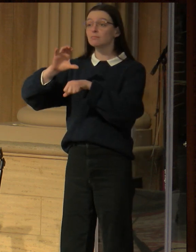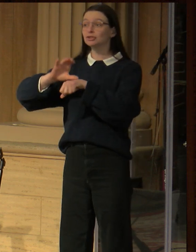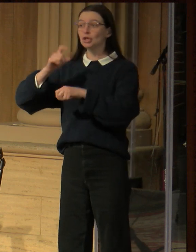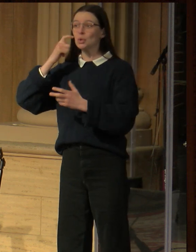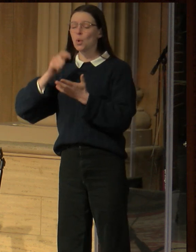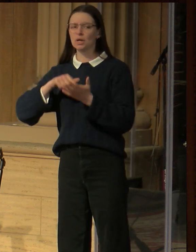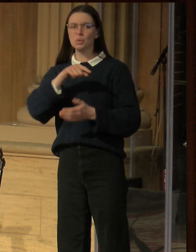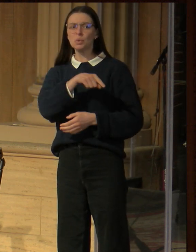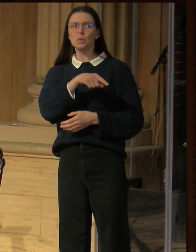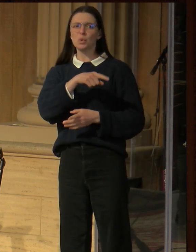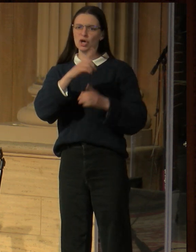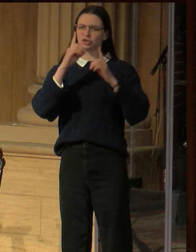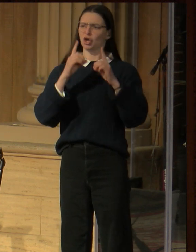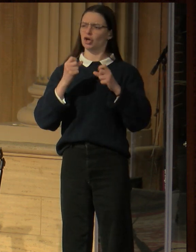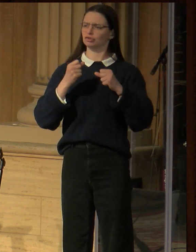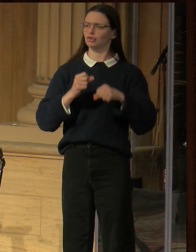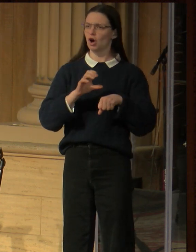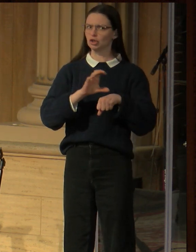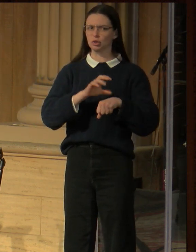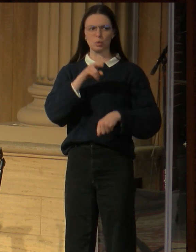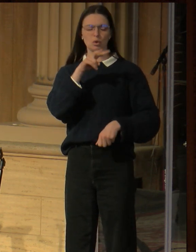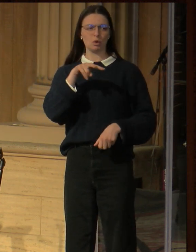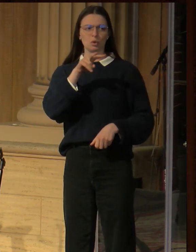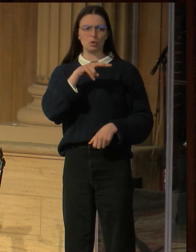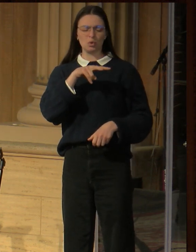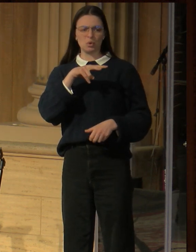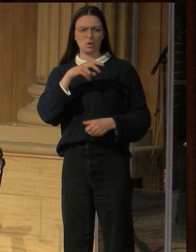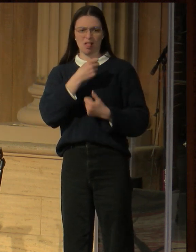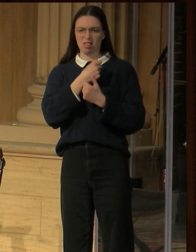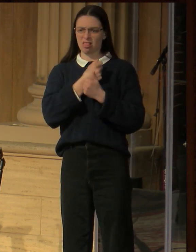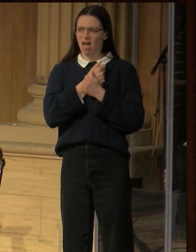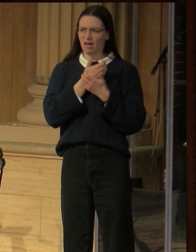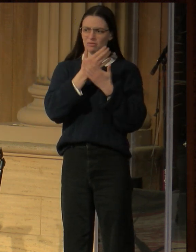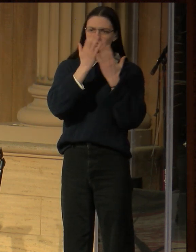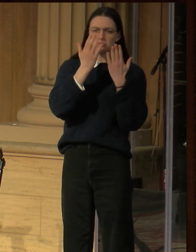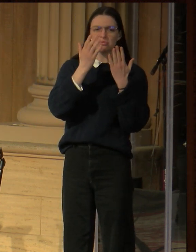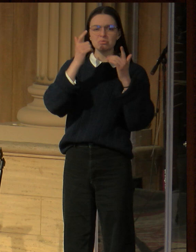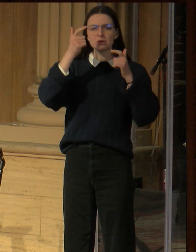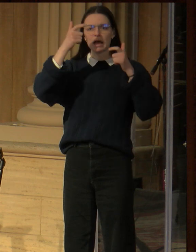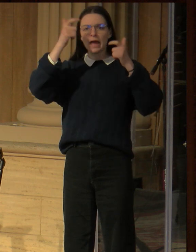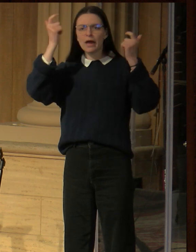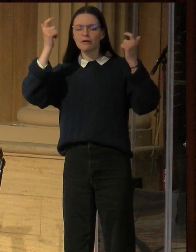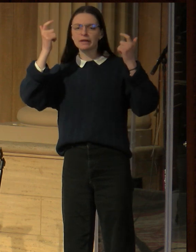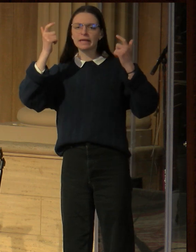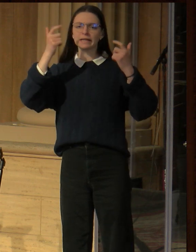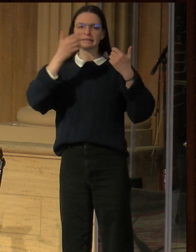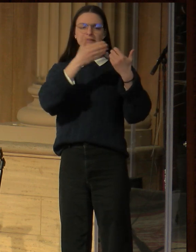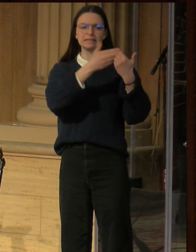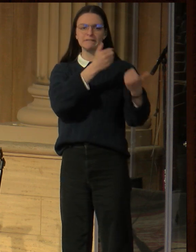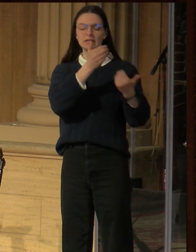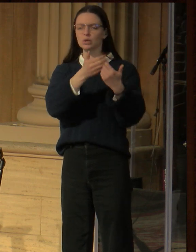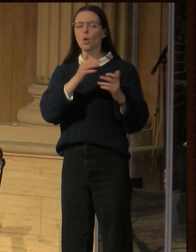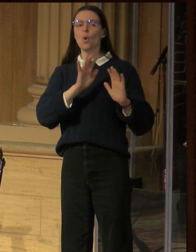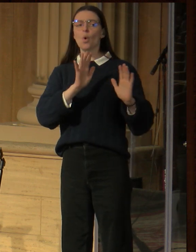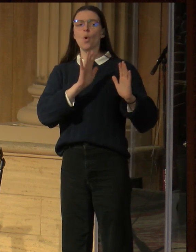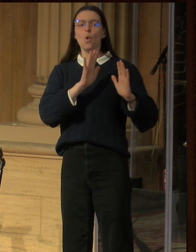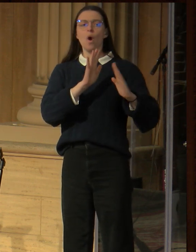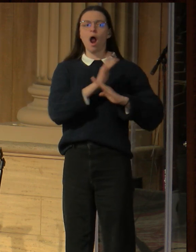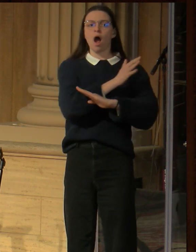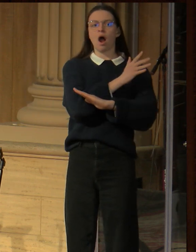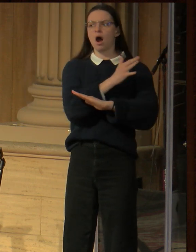in some of those more doctrinaire people. They've seen that lack of love, the arrogance, and the divisions, and they've said, well, forget about